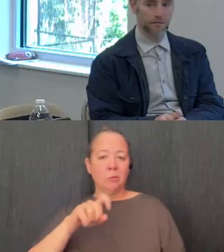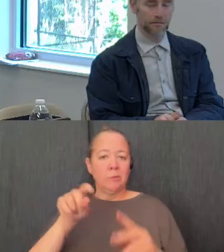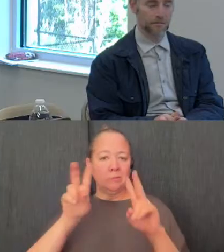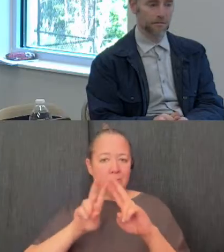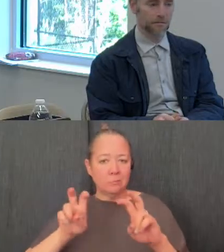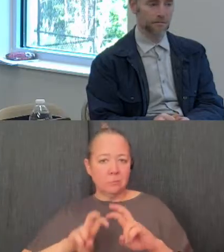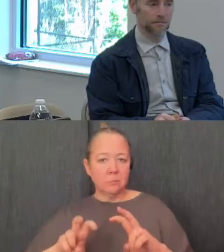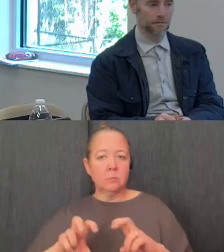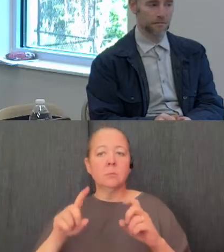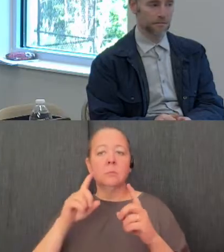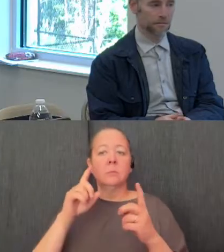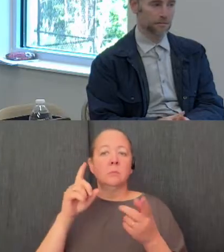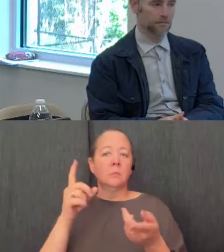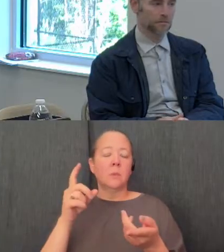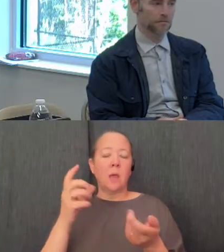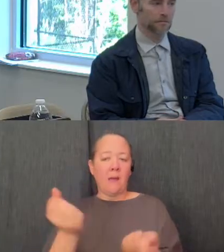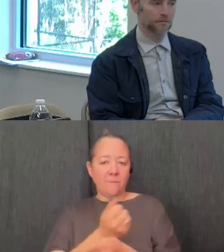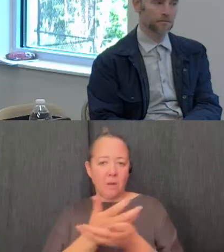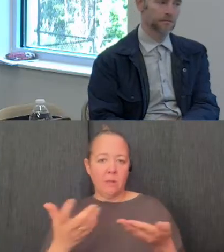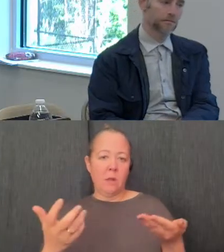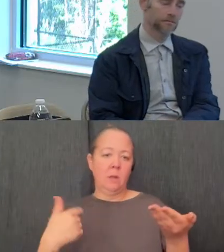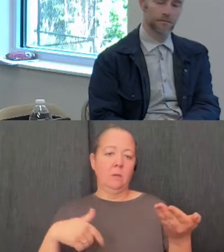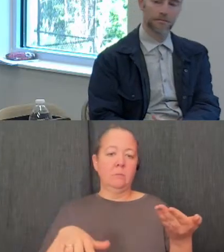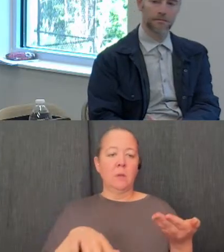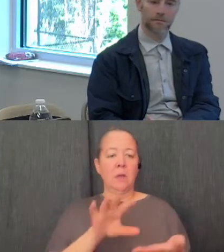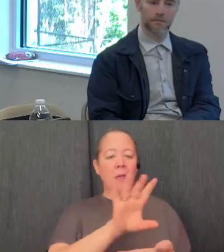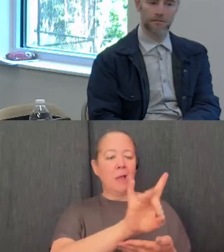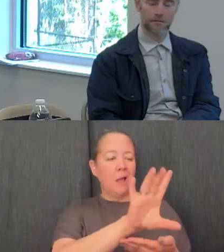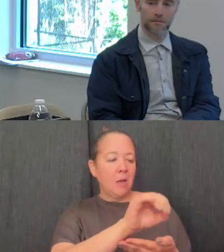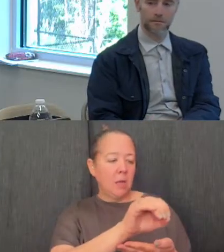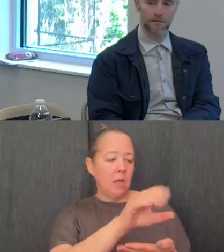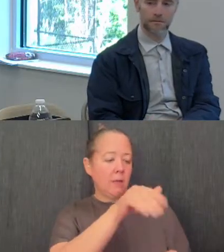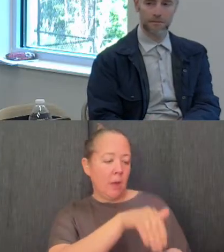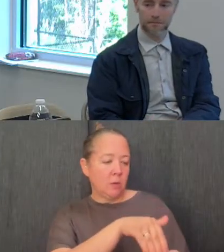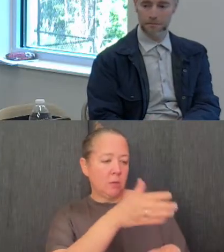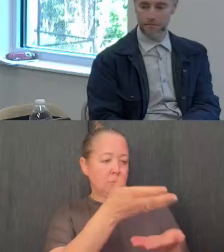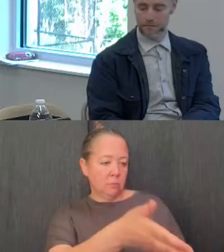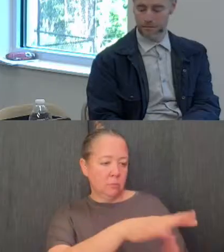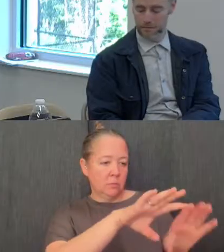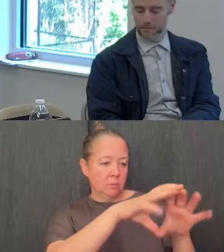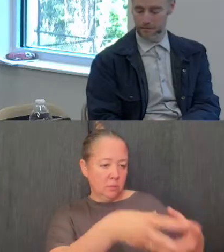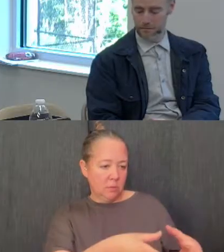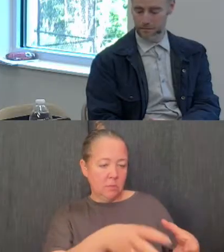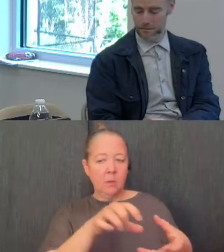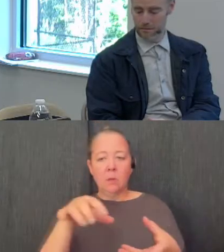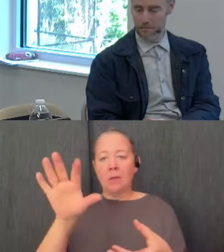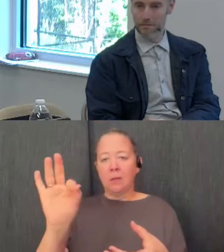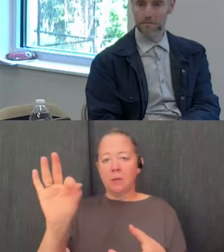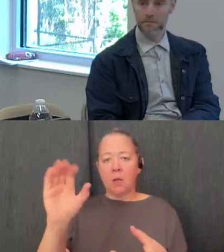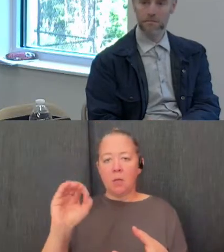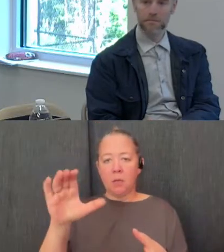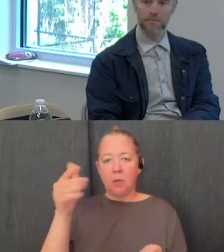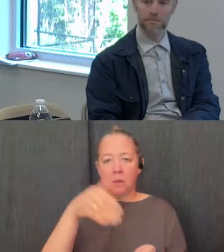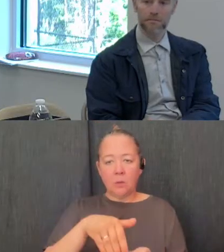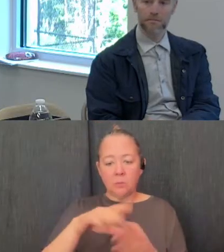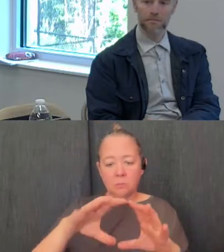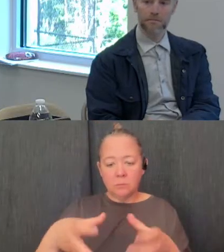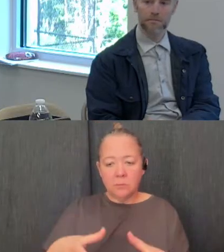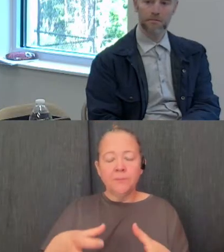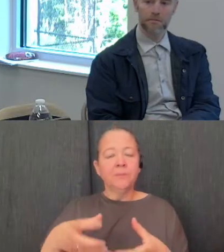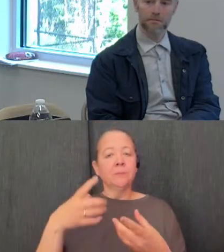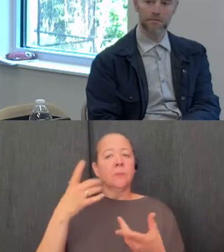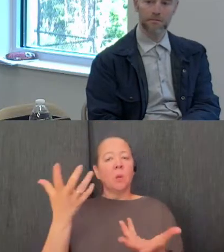$80,000 here, $90,000 there. I'd like to know when we started hiring a